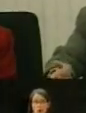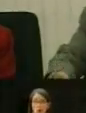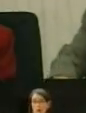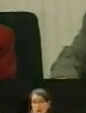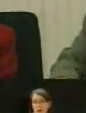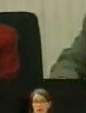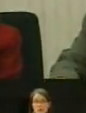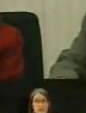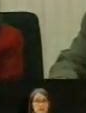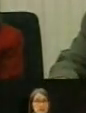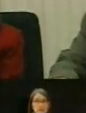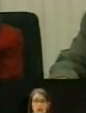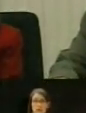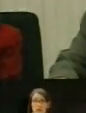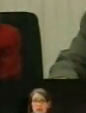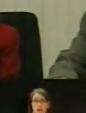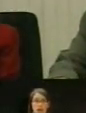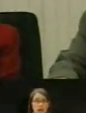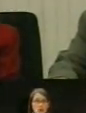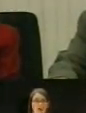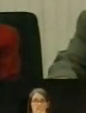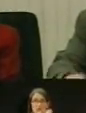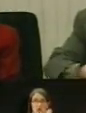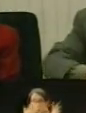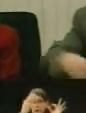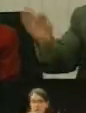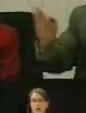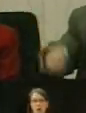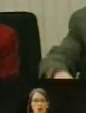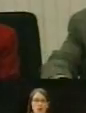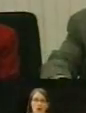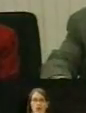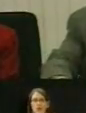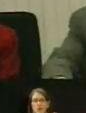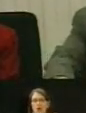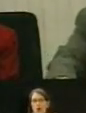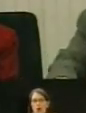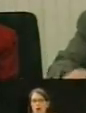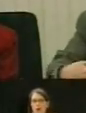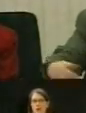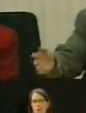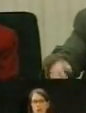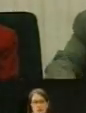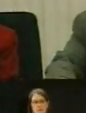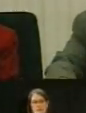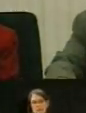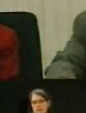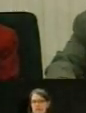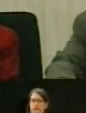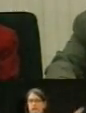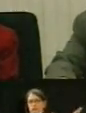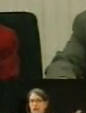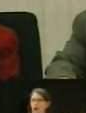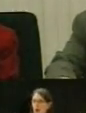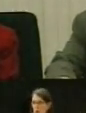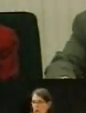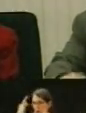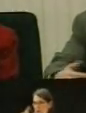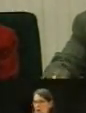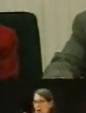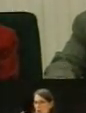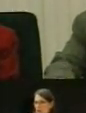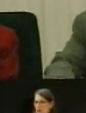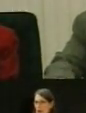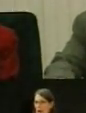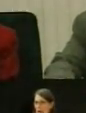of laws and decide, well, we're just going to throw the law books out the window and we're going to throw some folks out of office when we don't have the